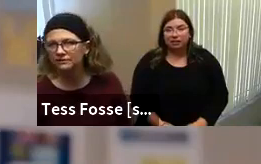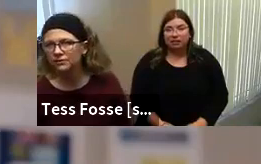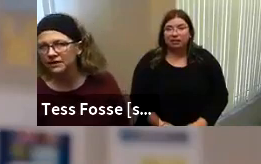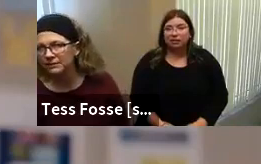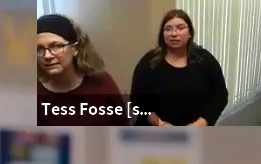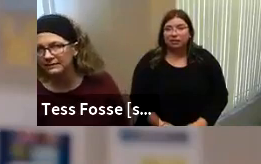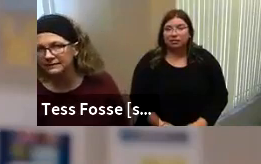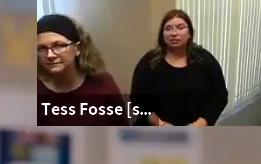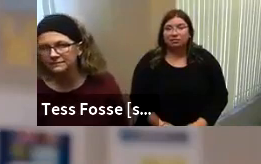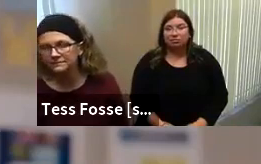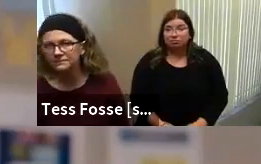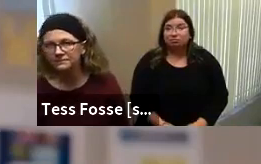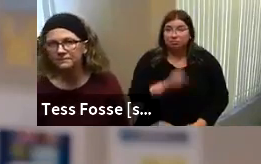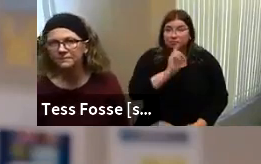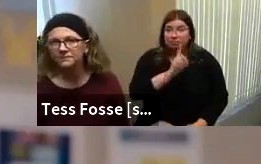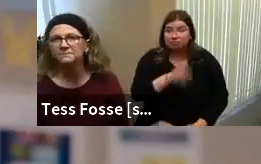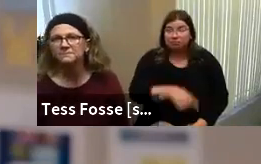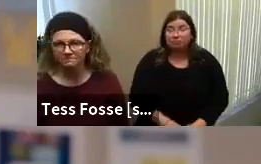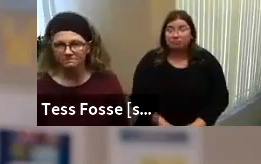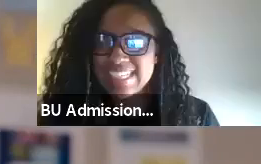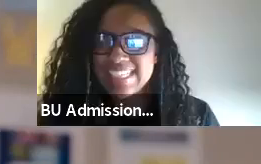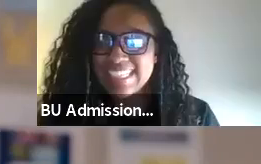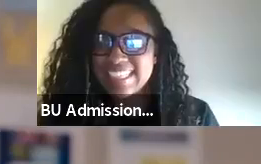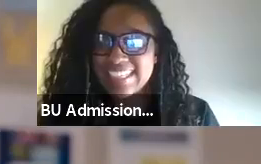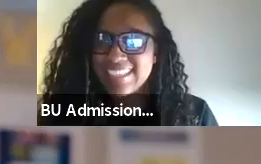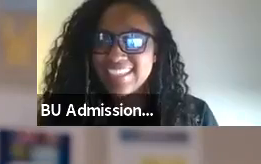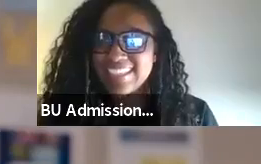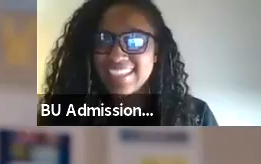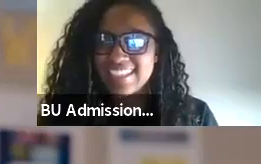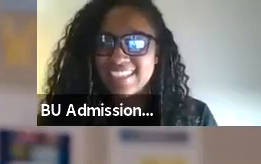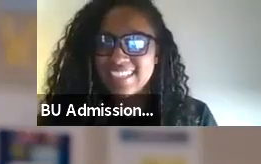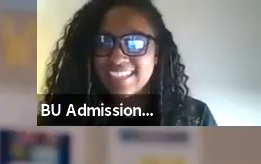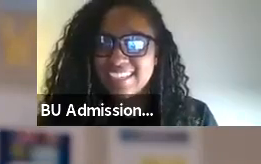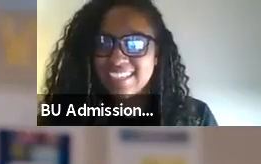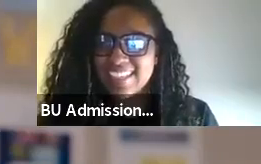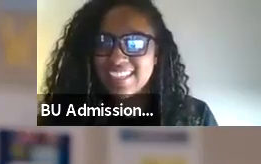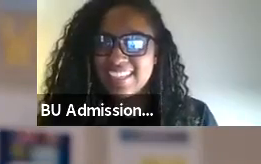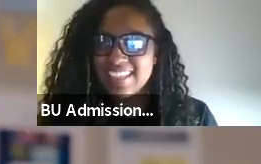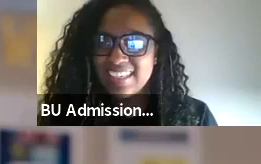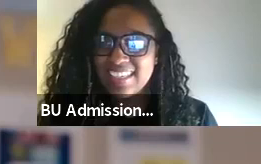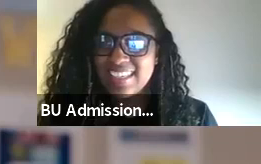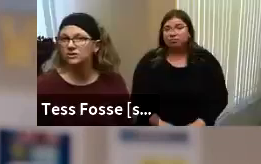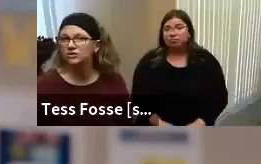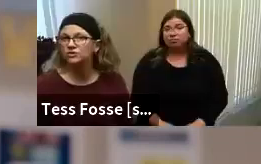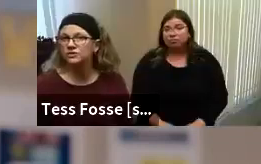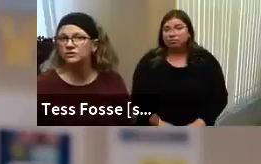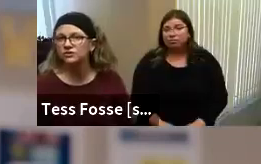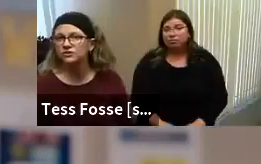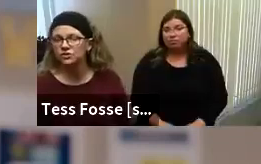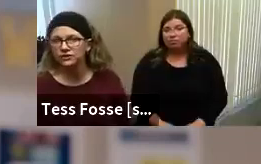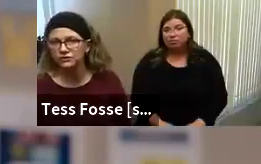your comment, if you wouldn't mind. Please. And you are correct